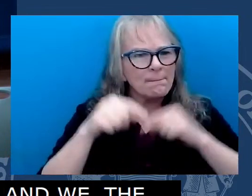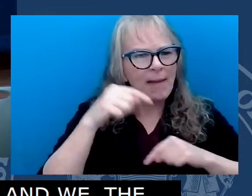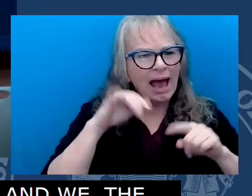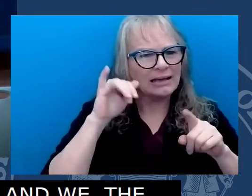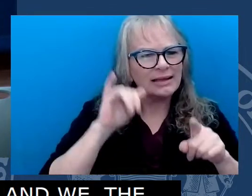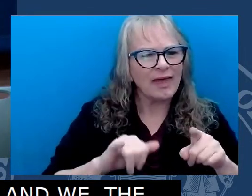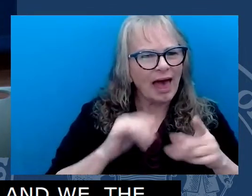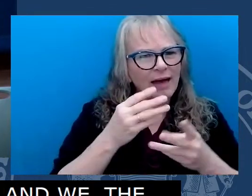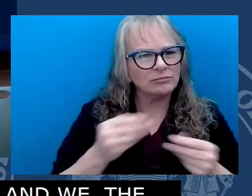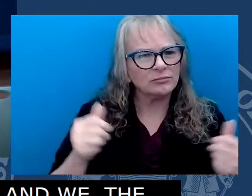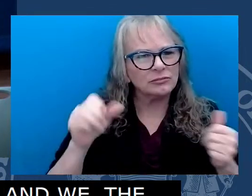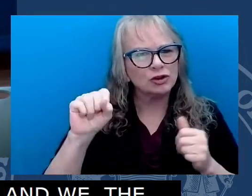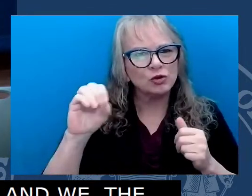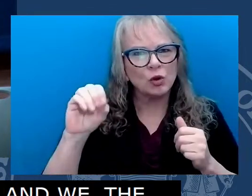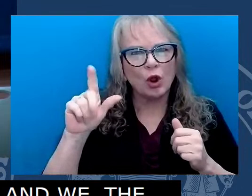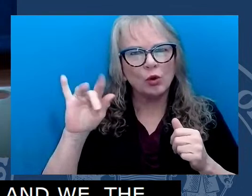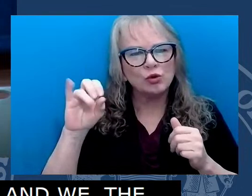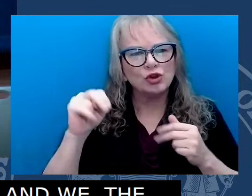the big numbers?